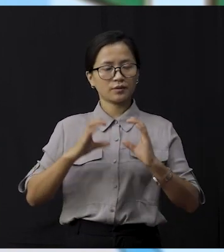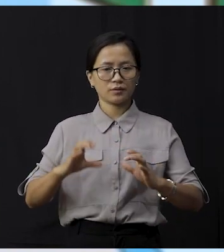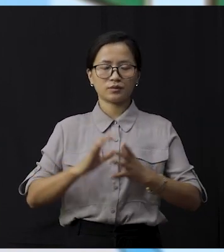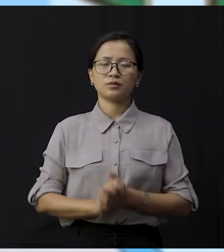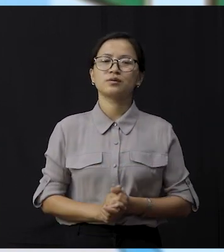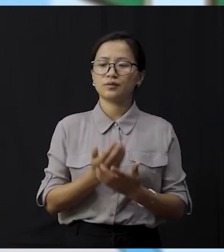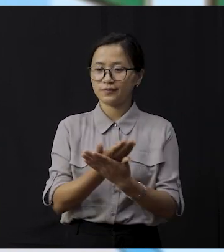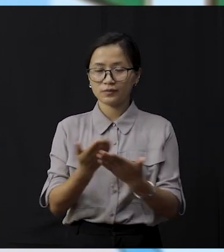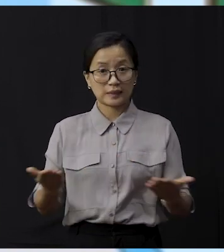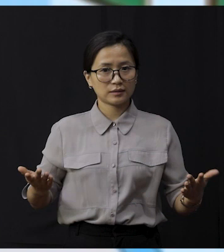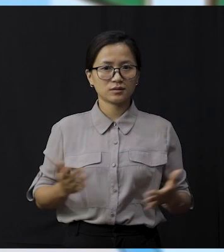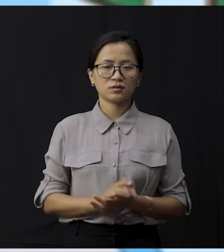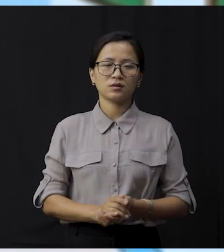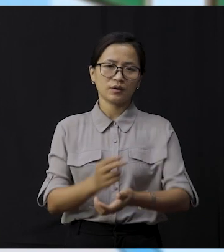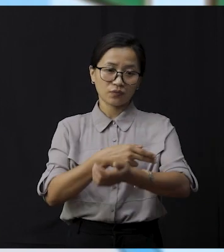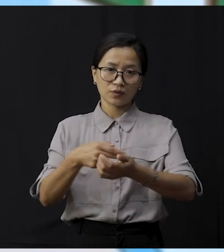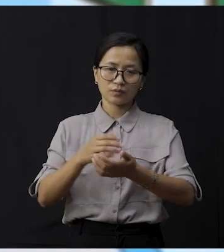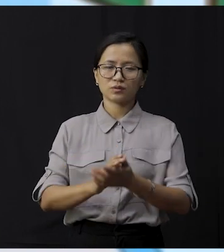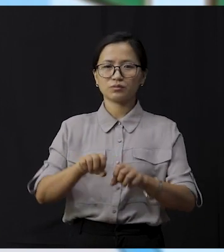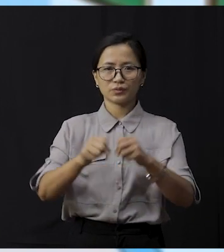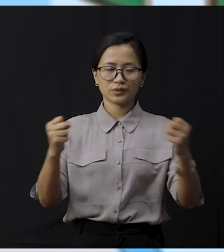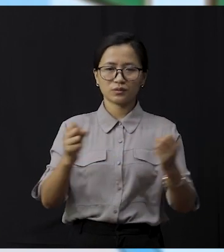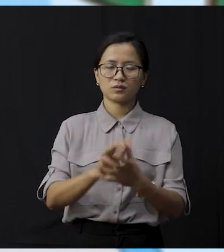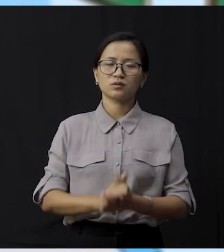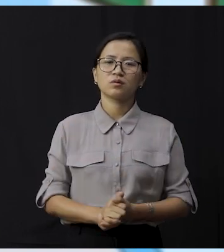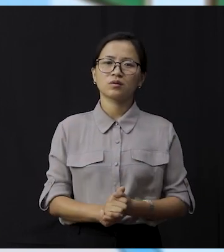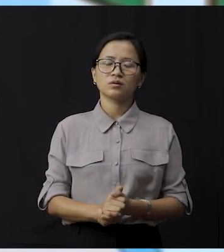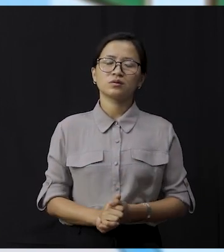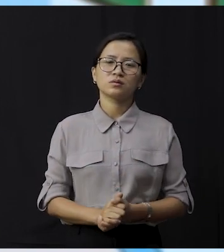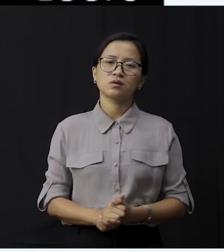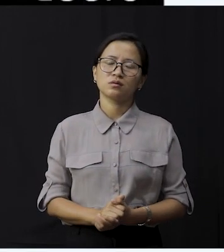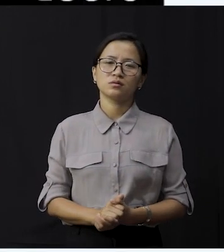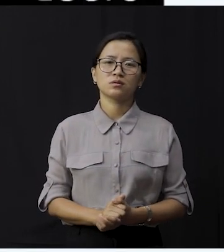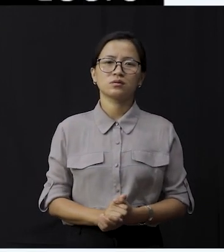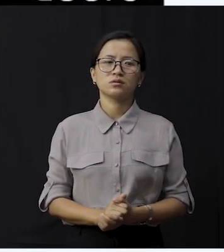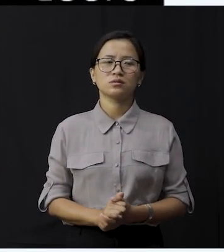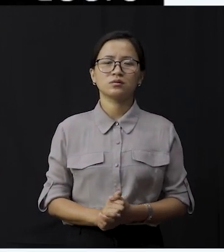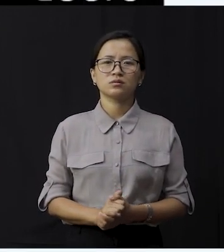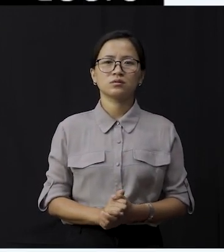scribble or our names, or we should not break this school property.